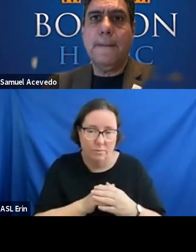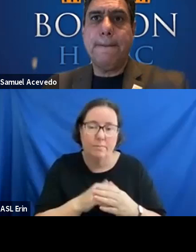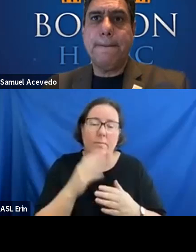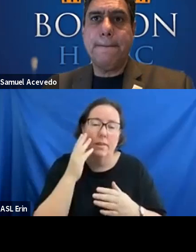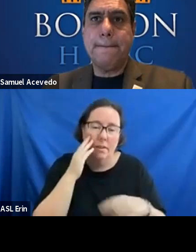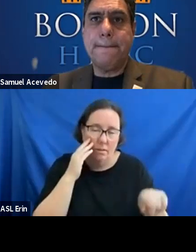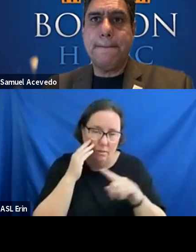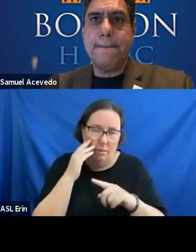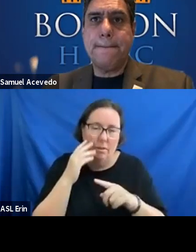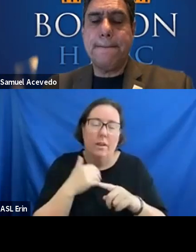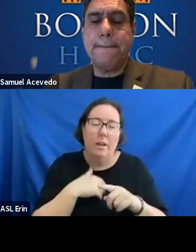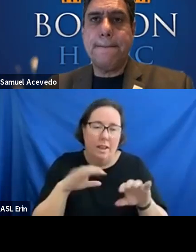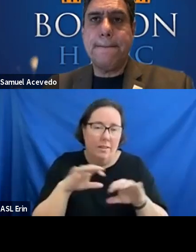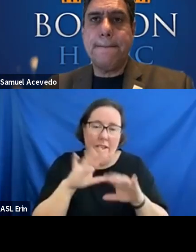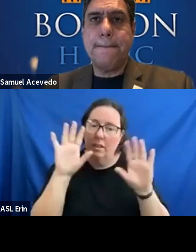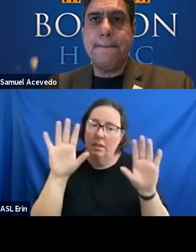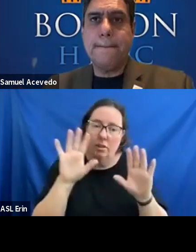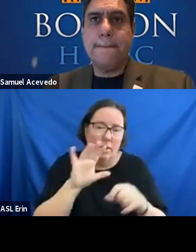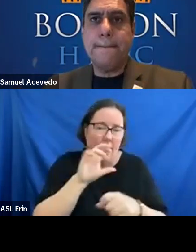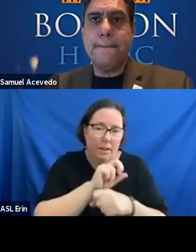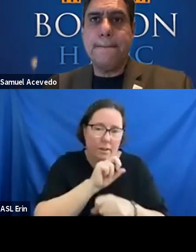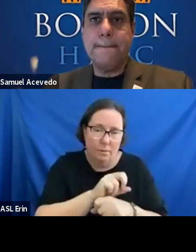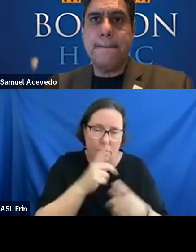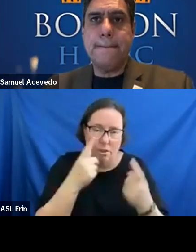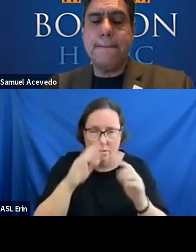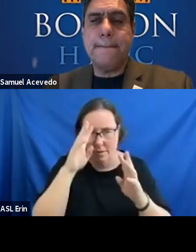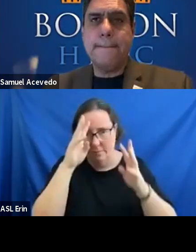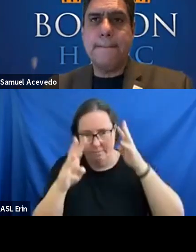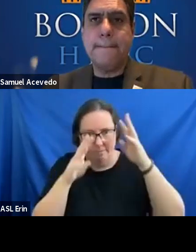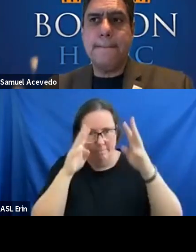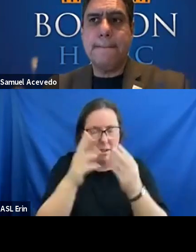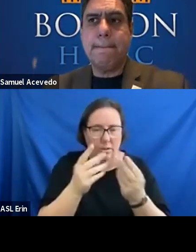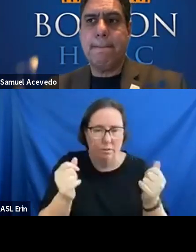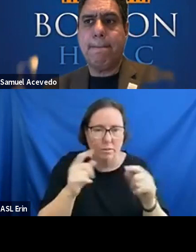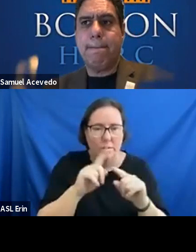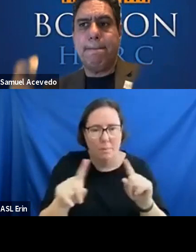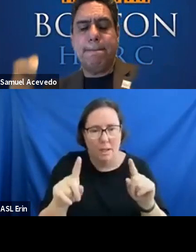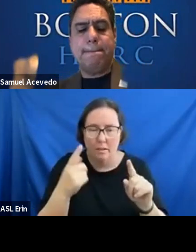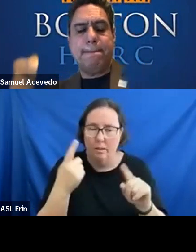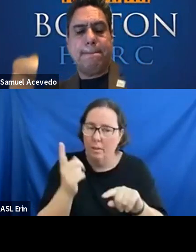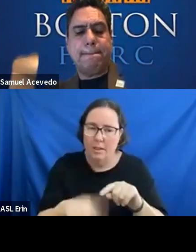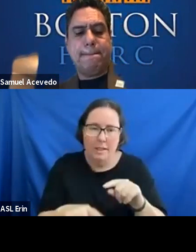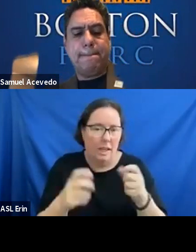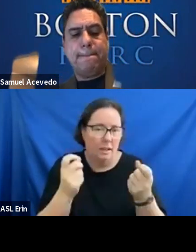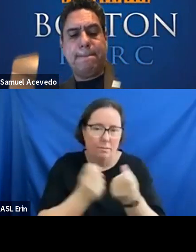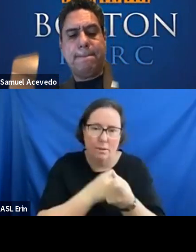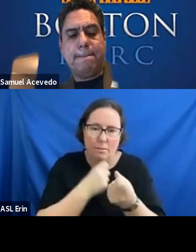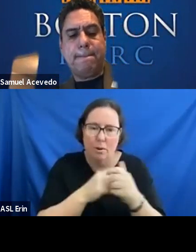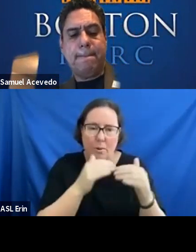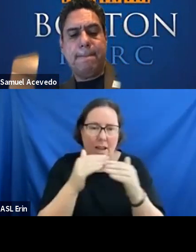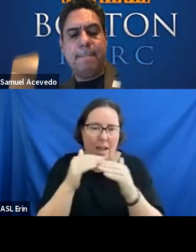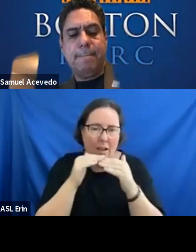you have done excellent work and try to come up with a solution. However, we cannot promote equity